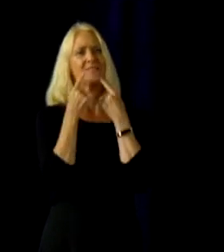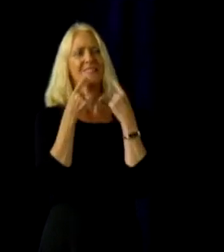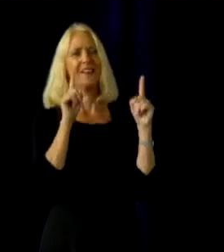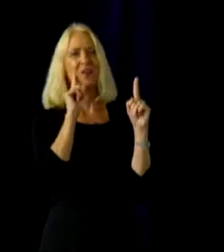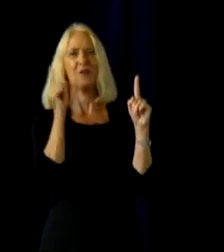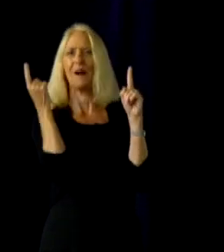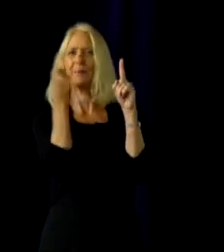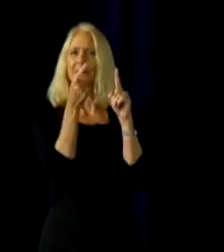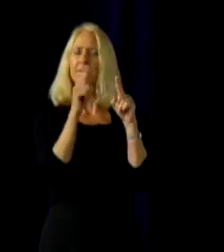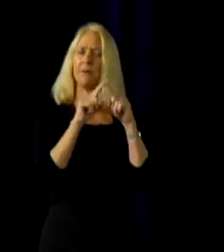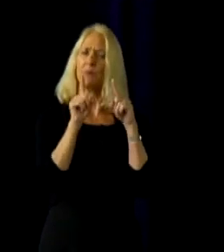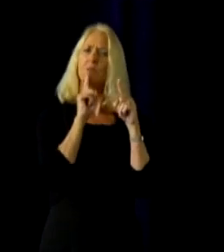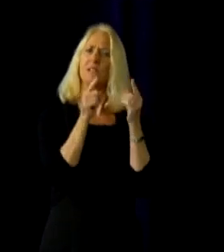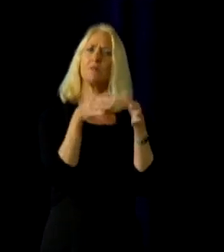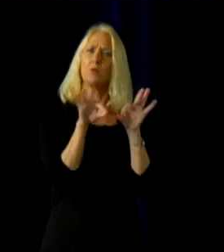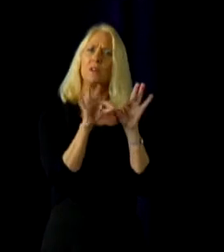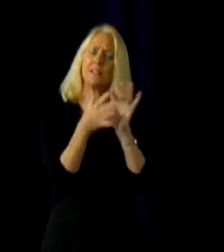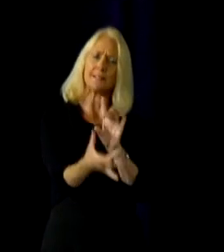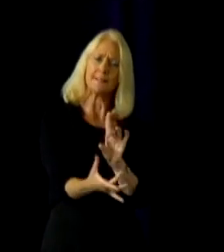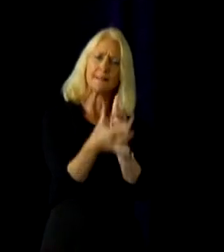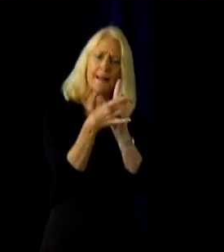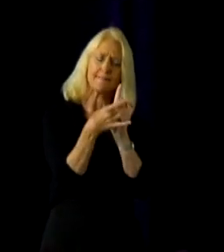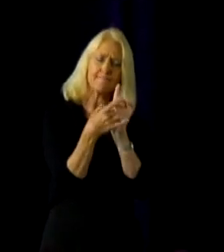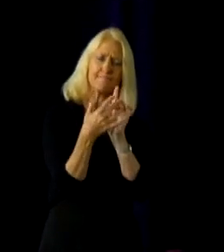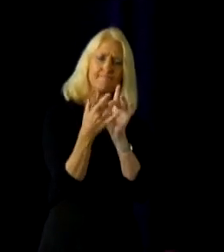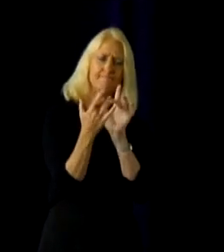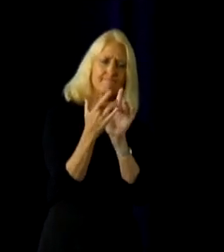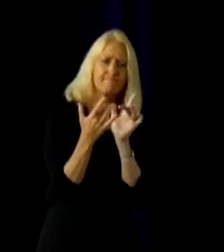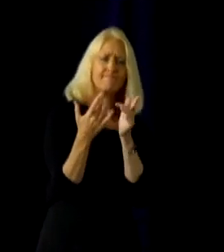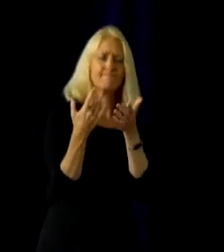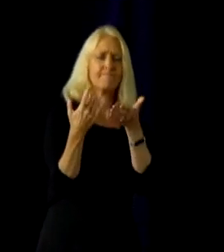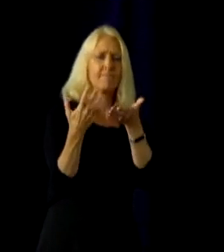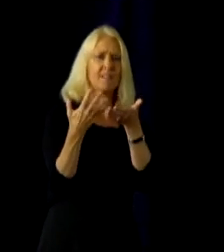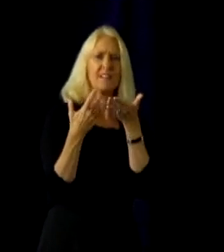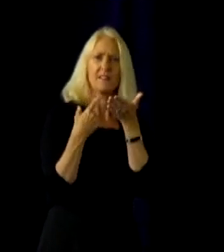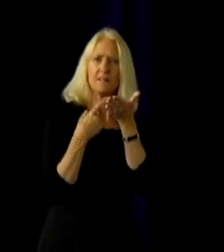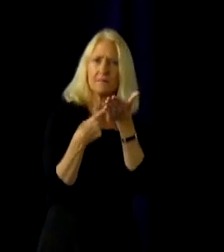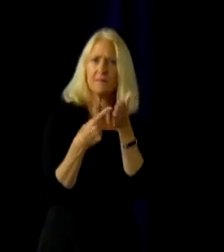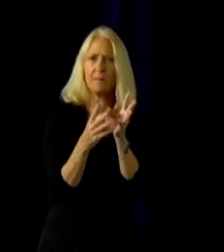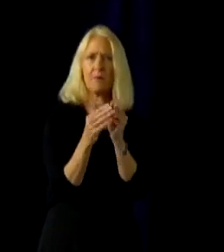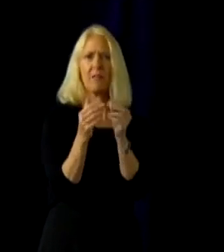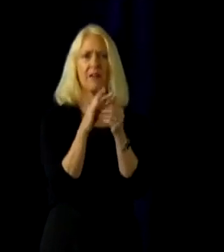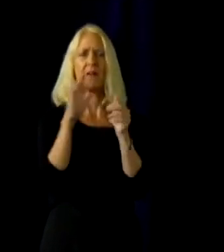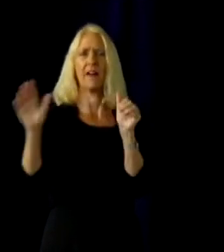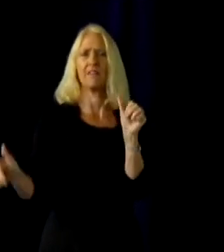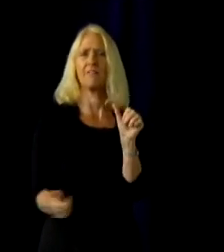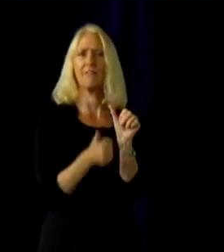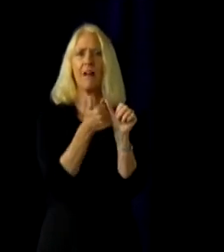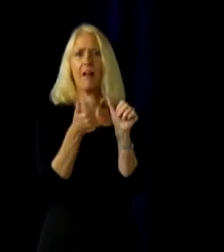connection and letting them know there is someone that's connected to them and following through this process will make a difference.